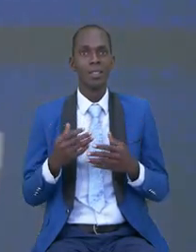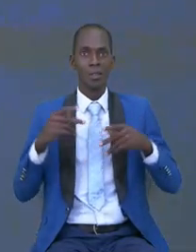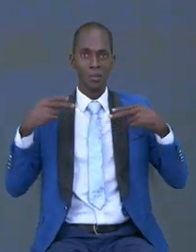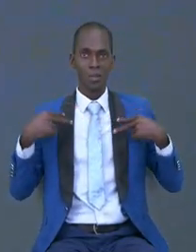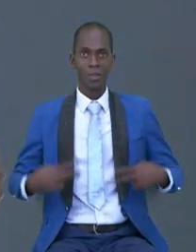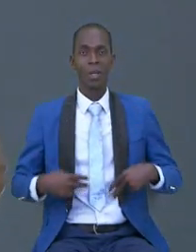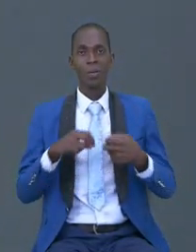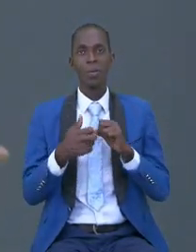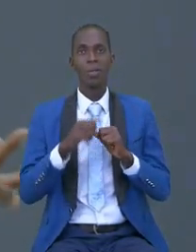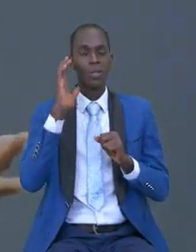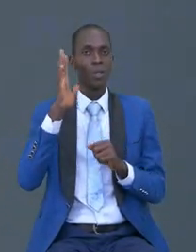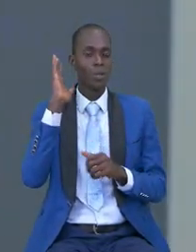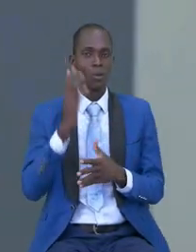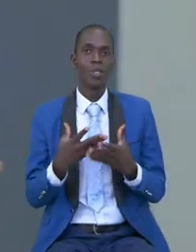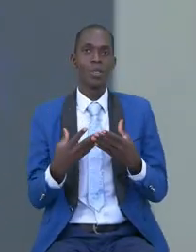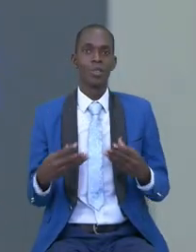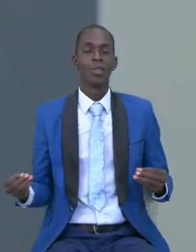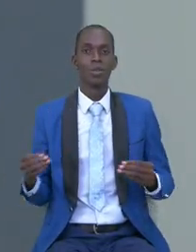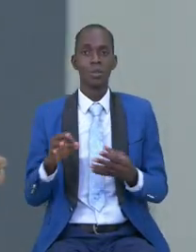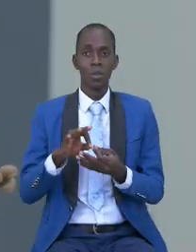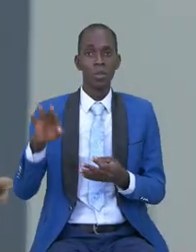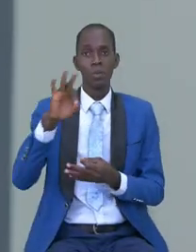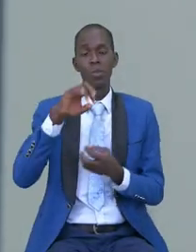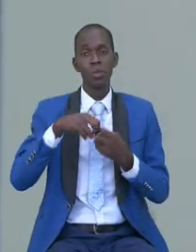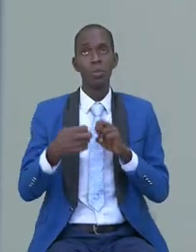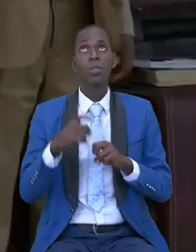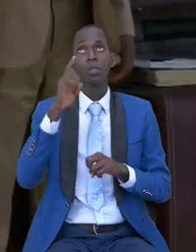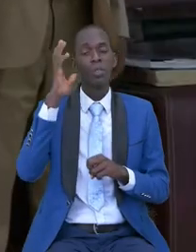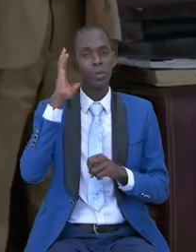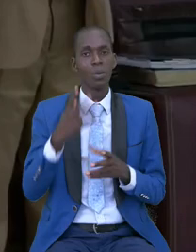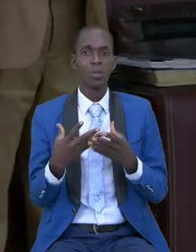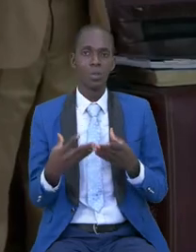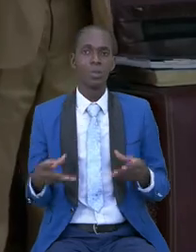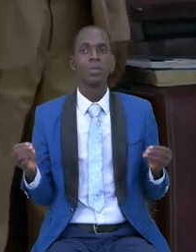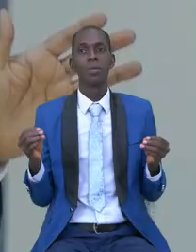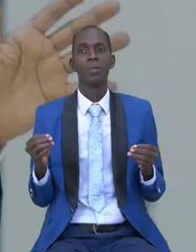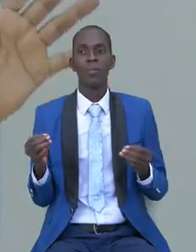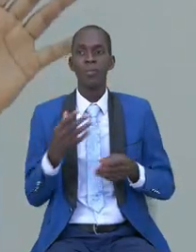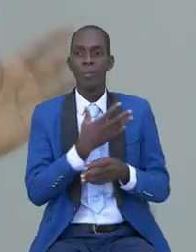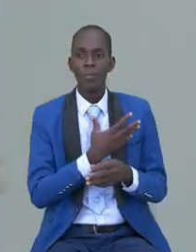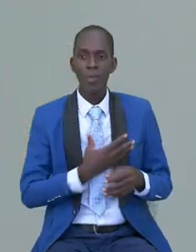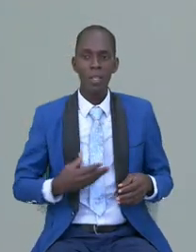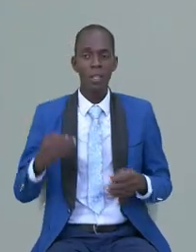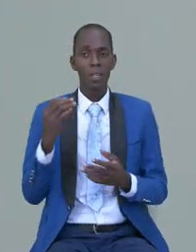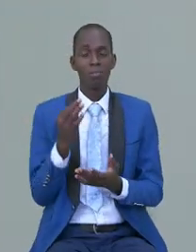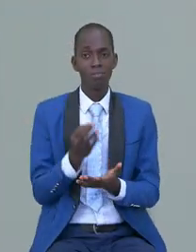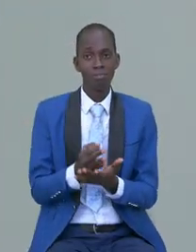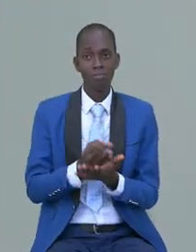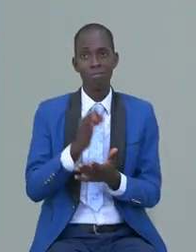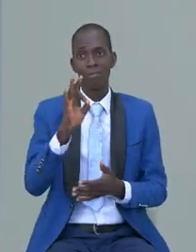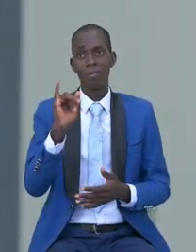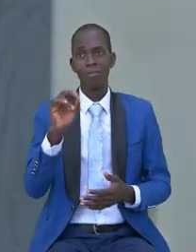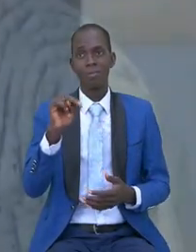will solve. Spiritual problem, he will solve. And financial problem, he